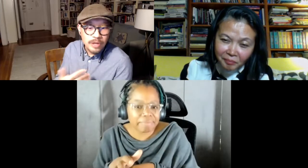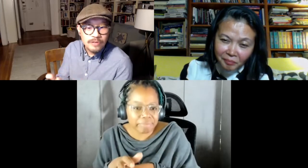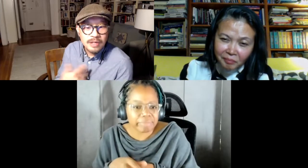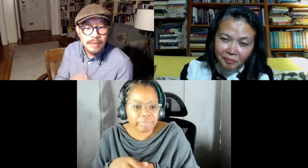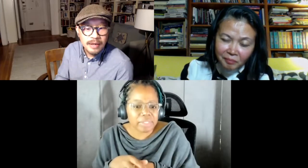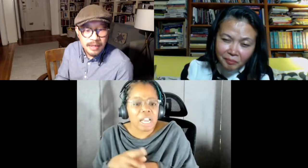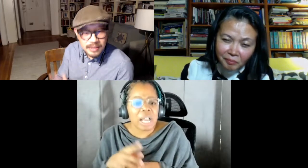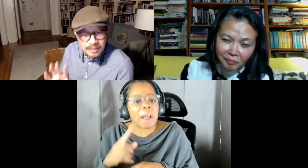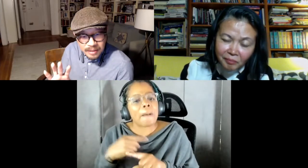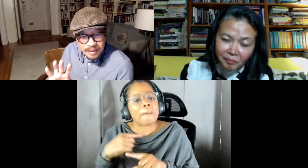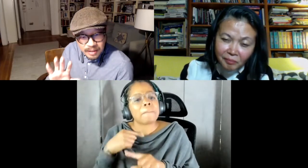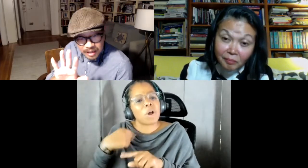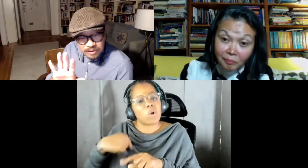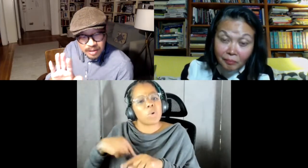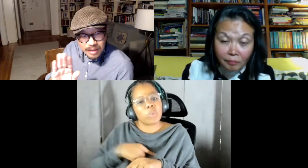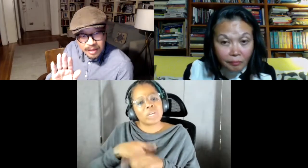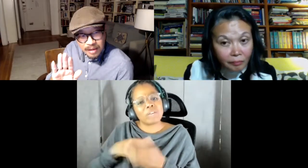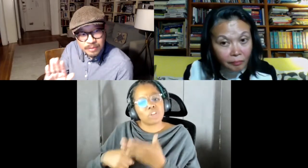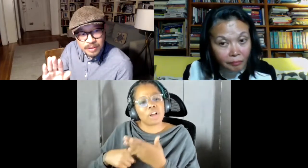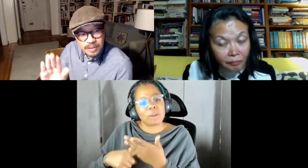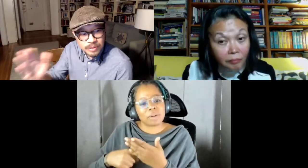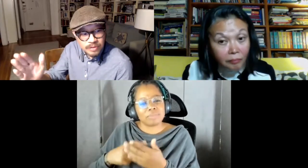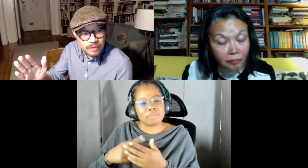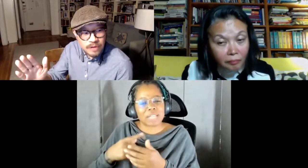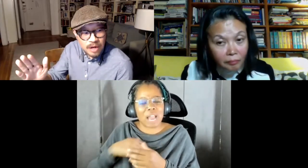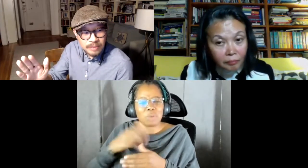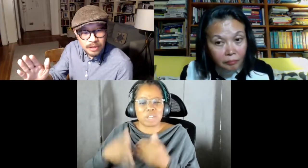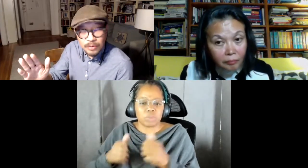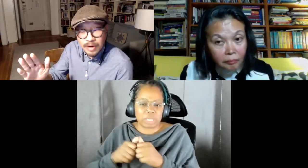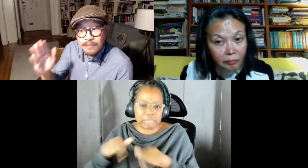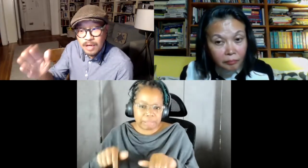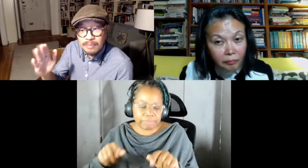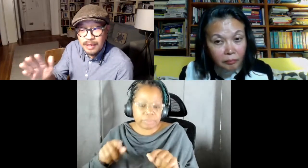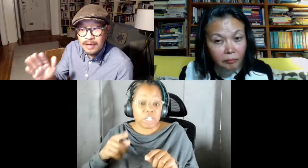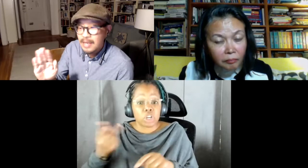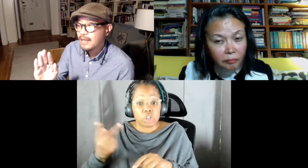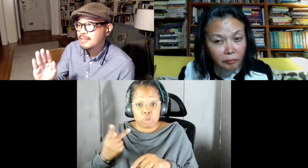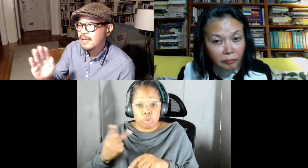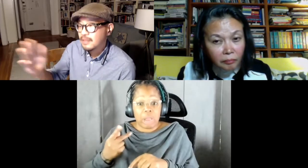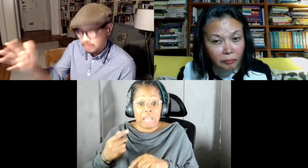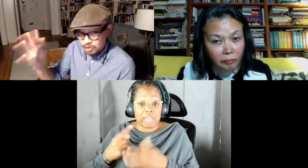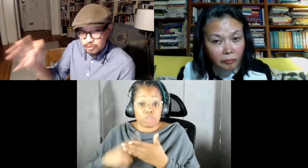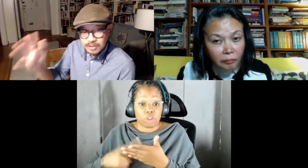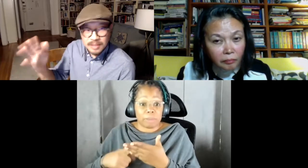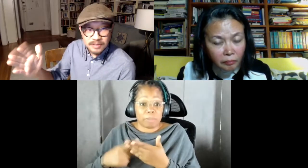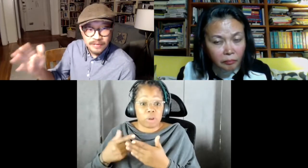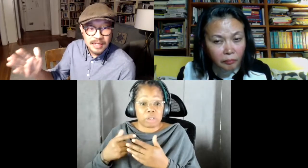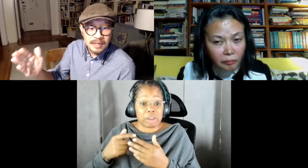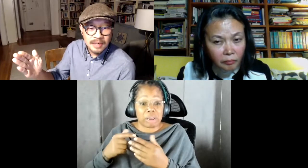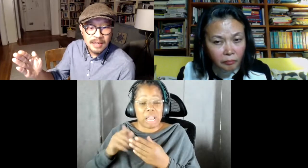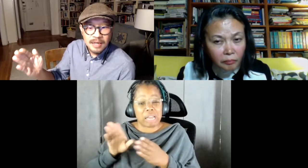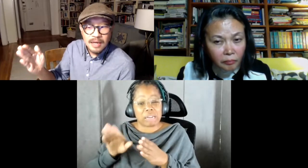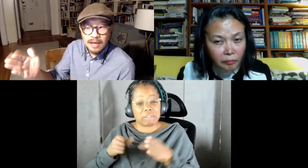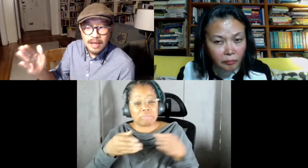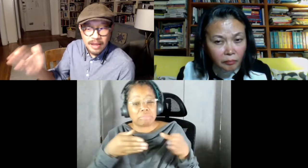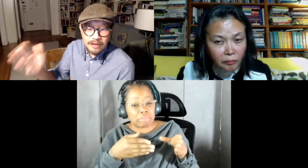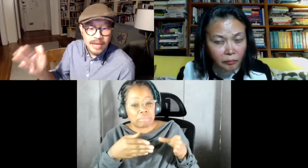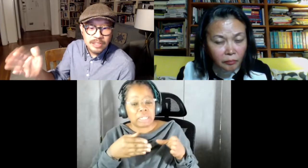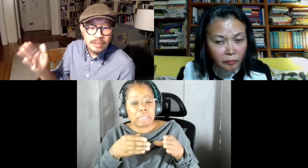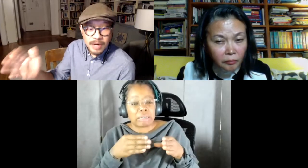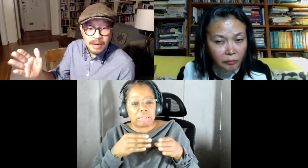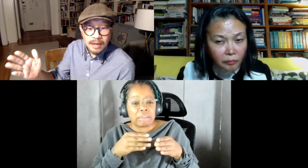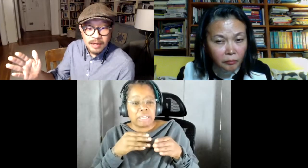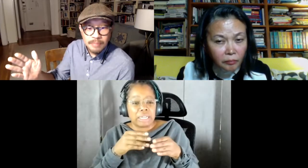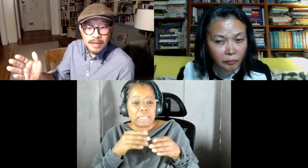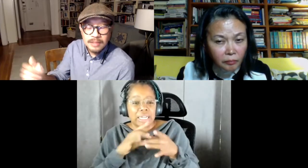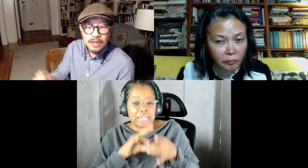But we've talked about it in a slightly, and I'll end with this. We've talked about it. You and I have talked about it in a slightly skewed sense of identity of